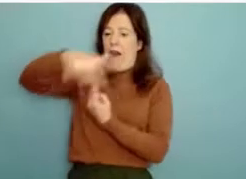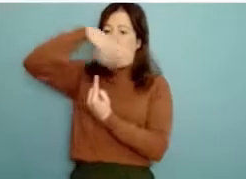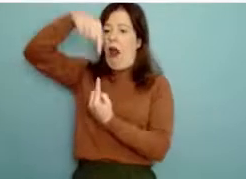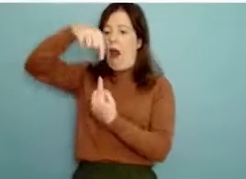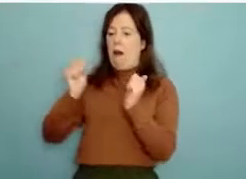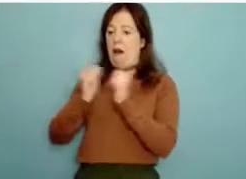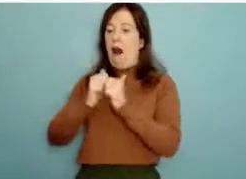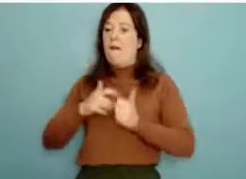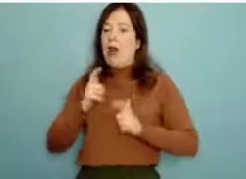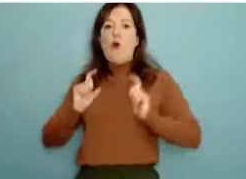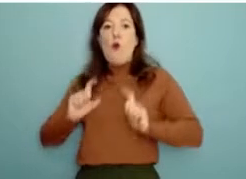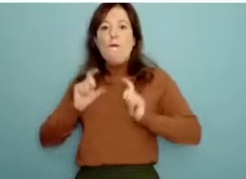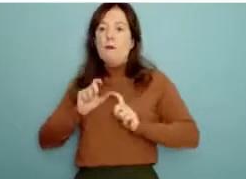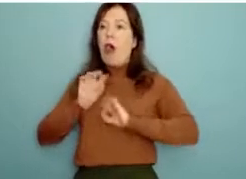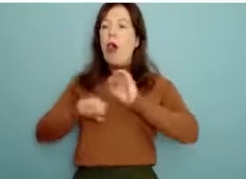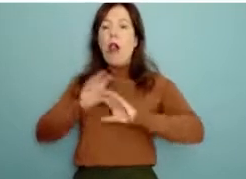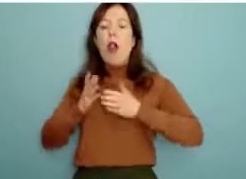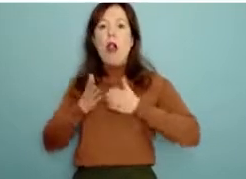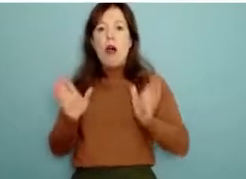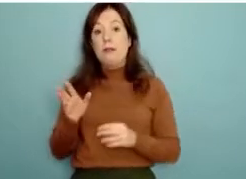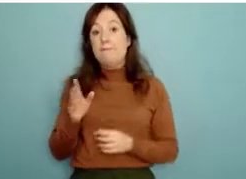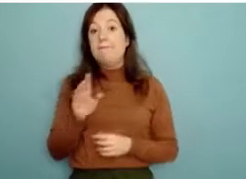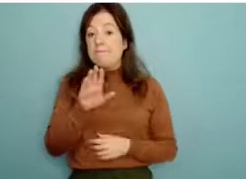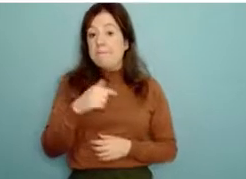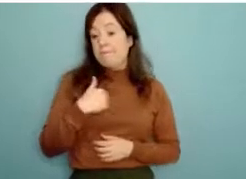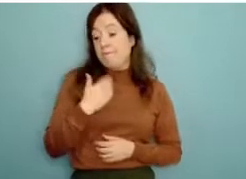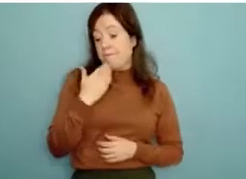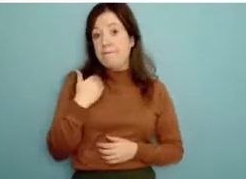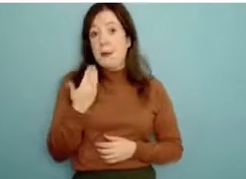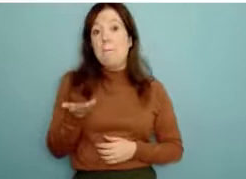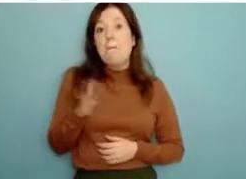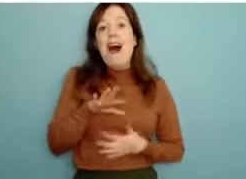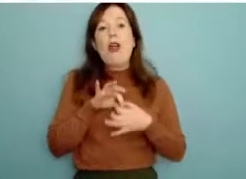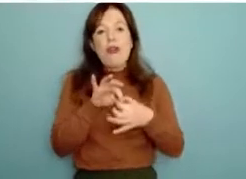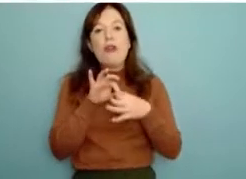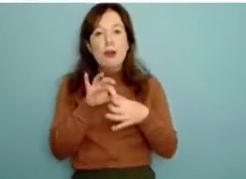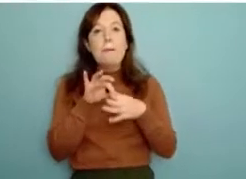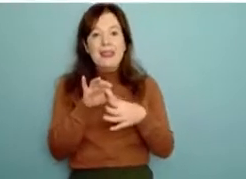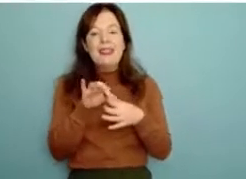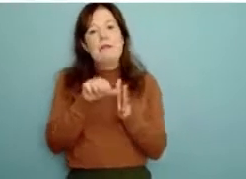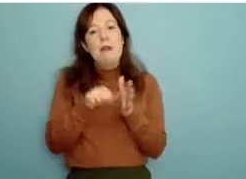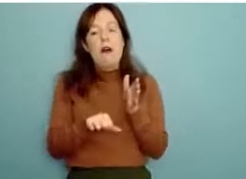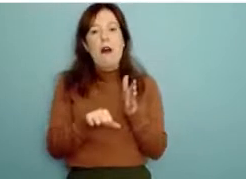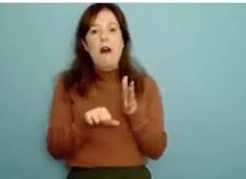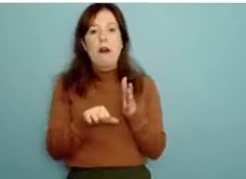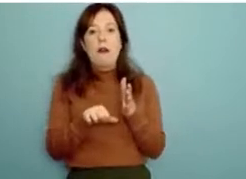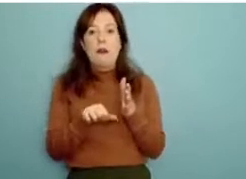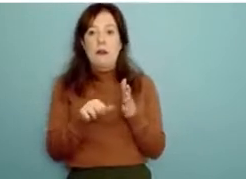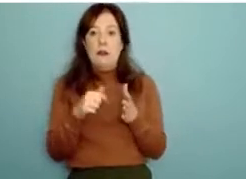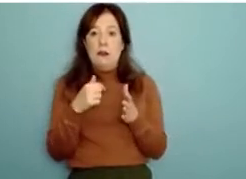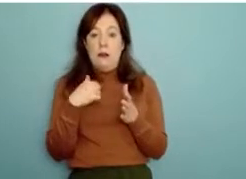I've recently entered therapy again, and because of intrusive thoughts with my